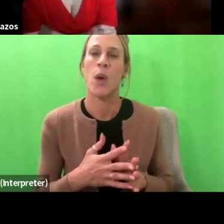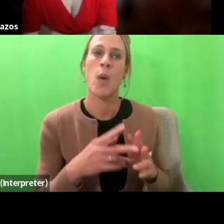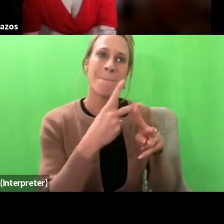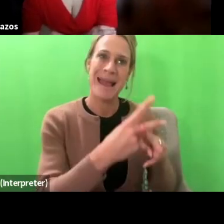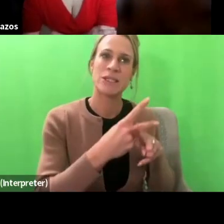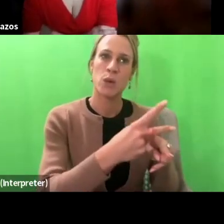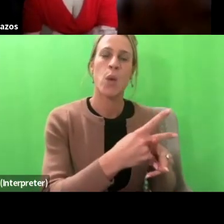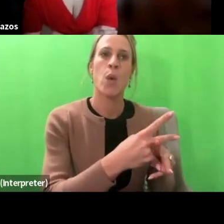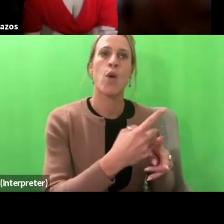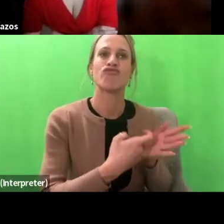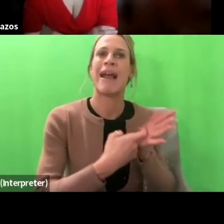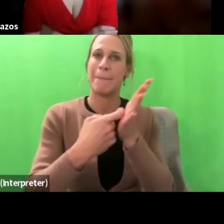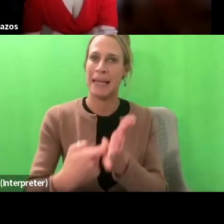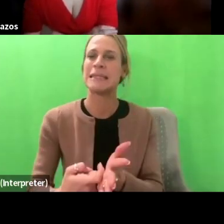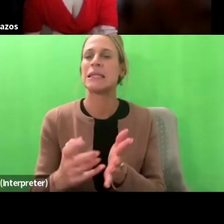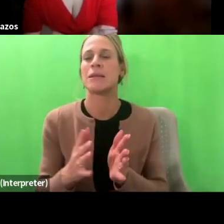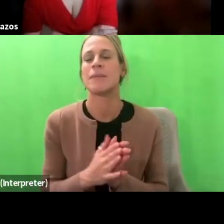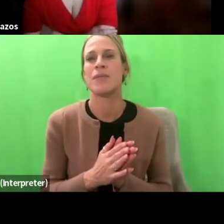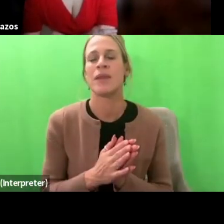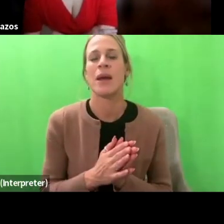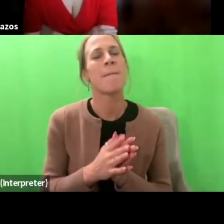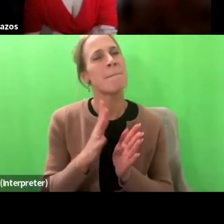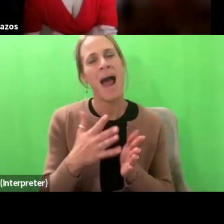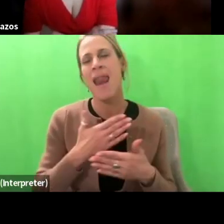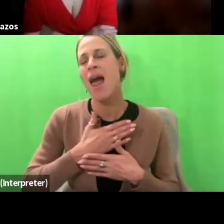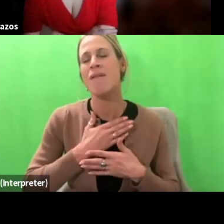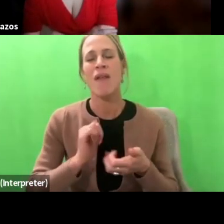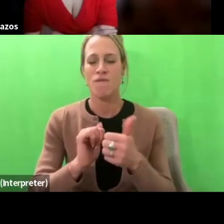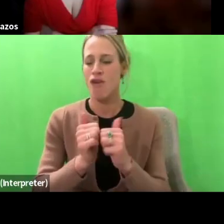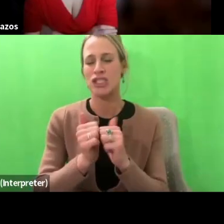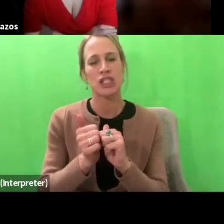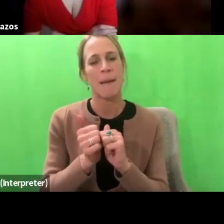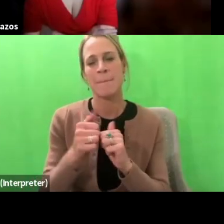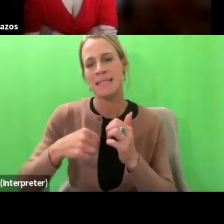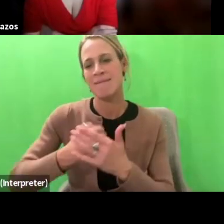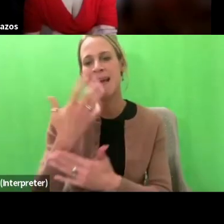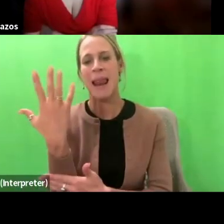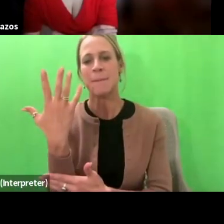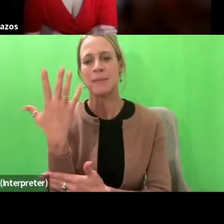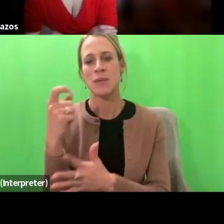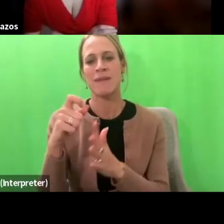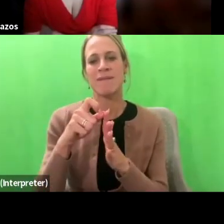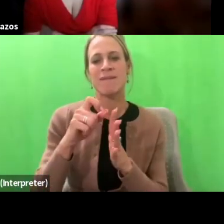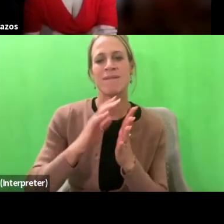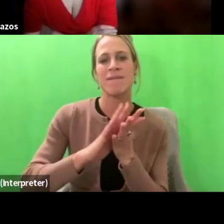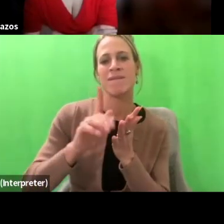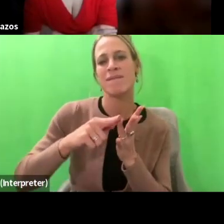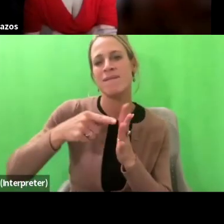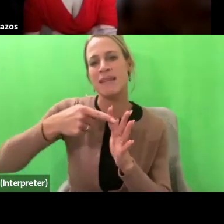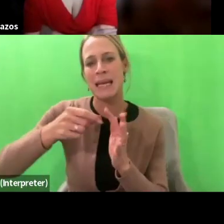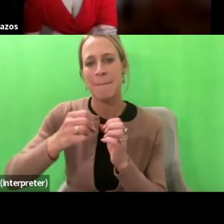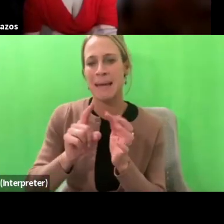love most, I think genuinely it is the friendship that I have with Phoebe. It is the time that we spend